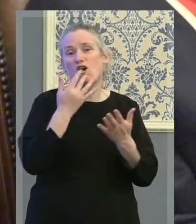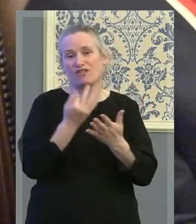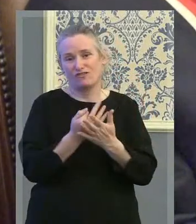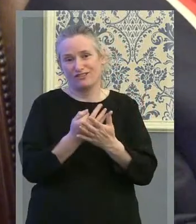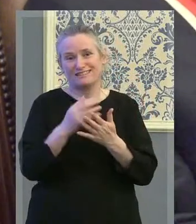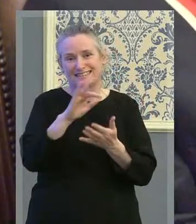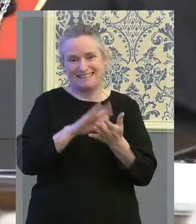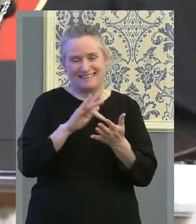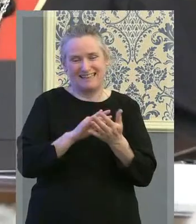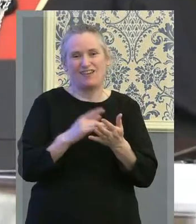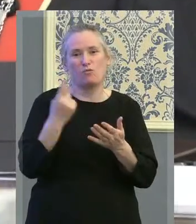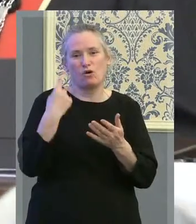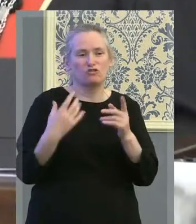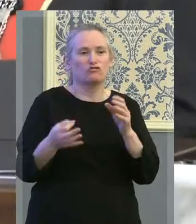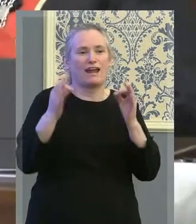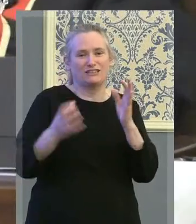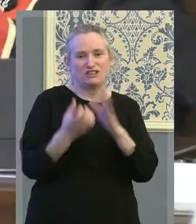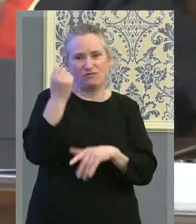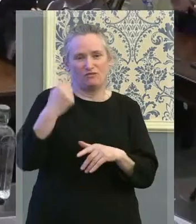Waterford city and county.